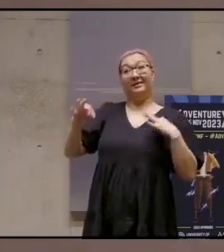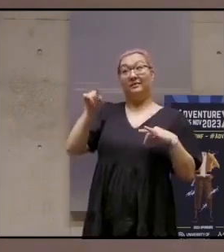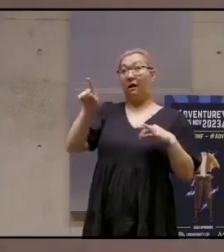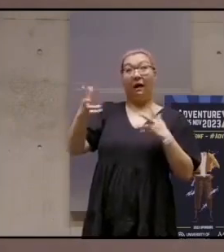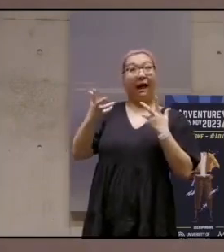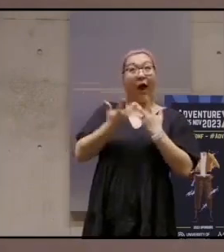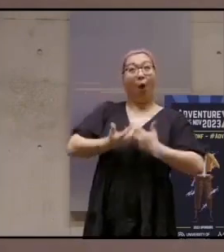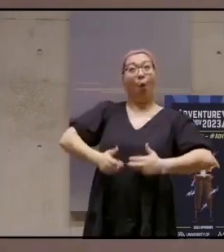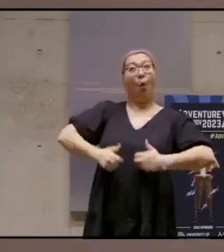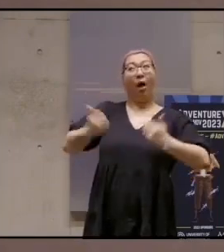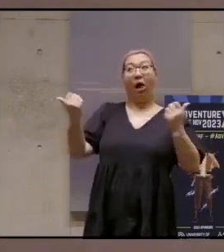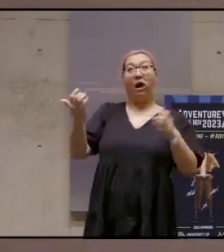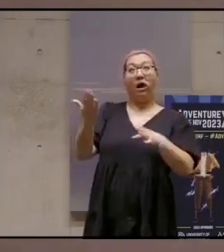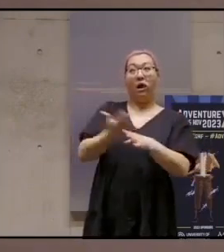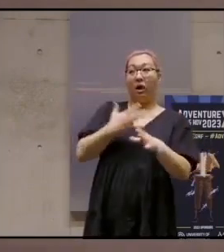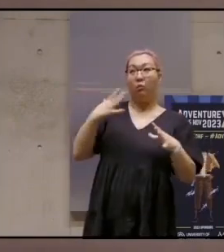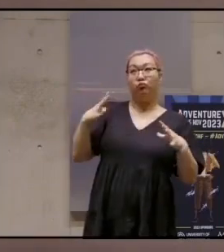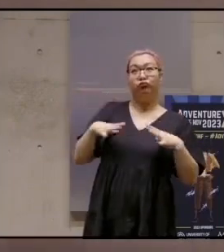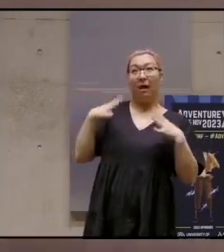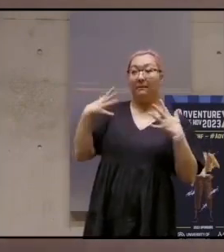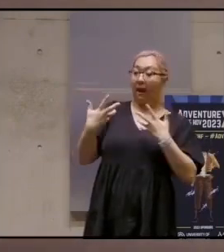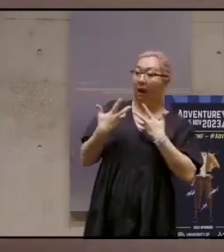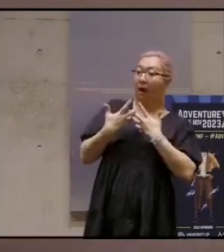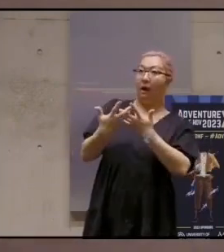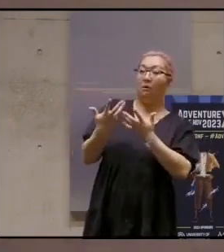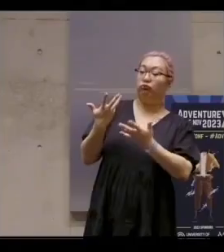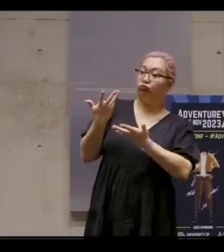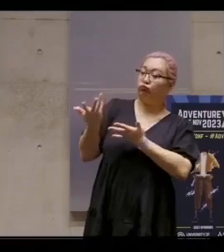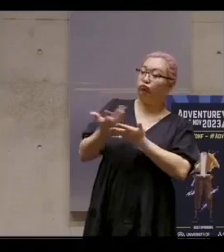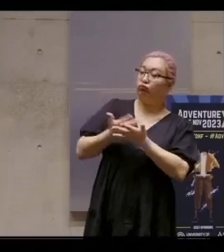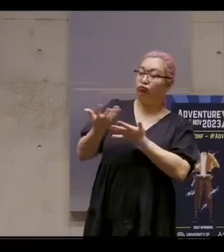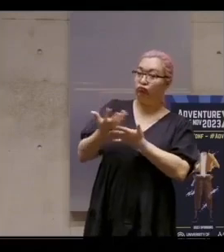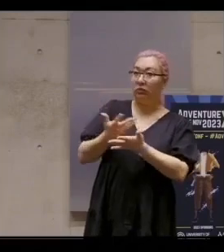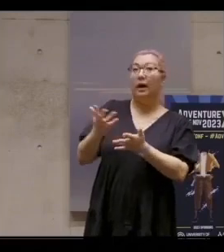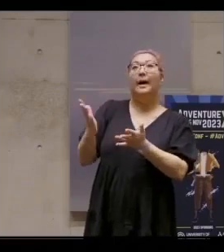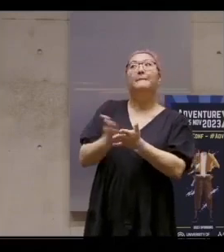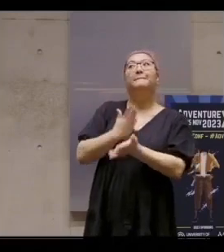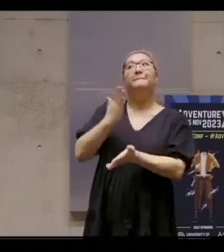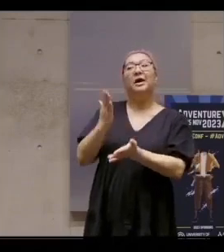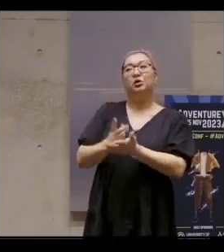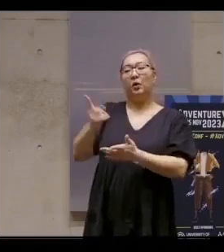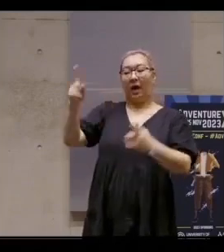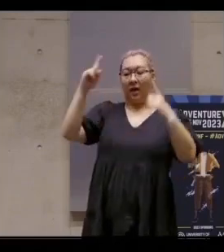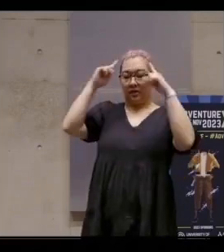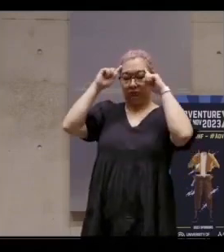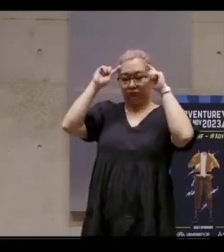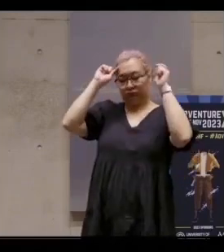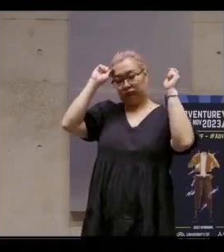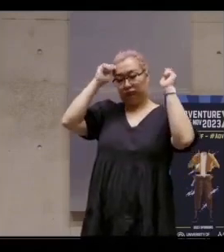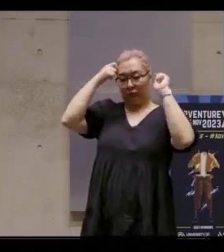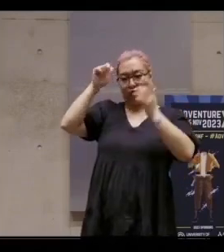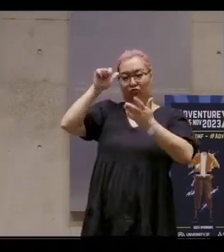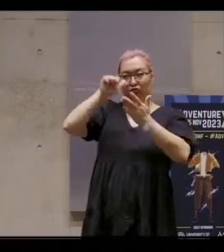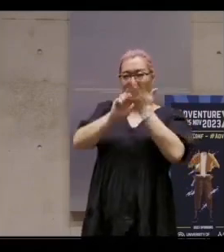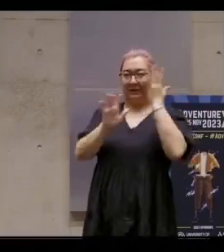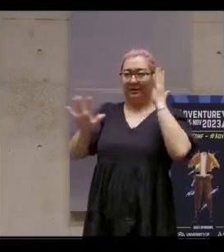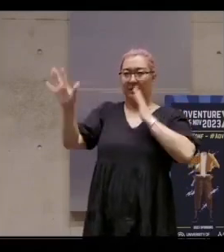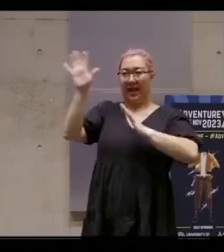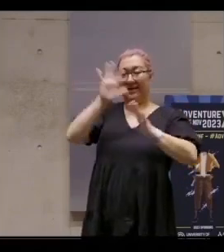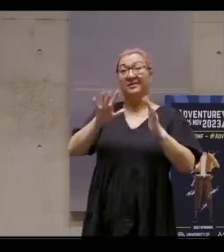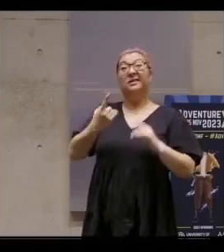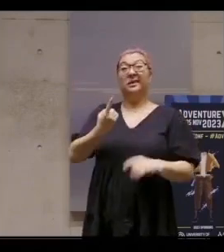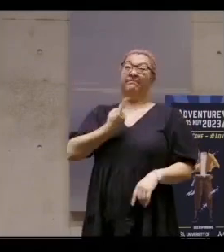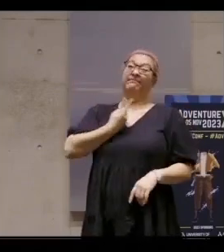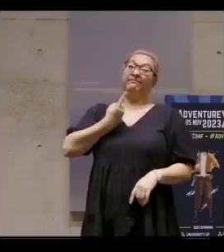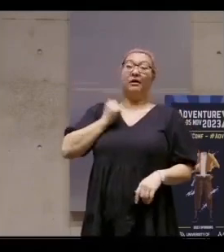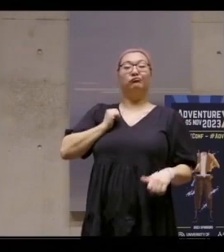space, and as well as yours. You need to let go of your ego and certainty a little bit